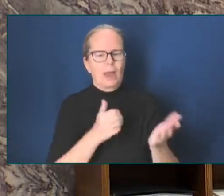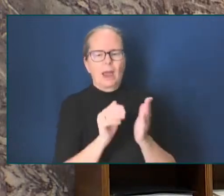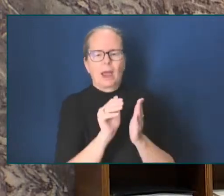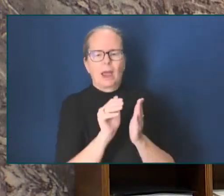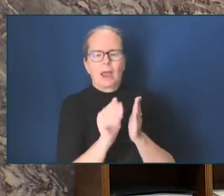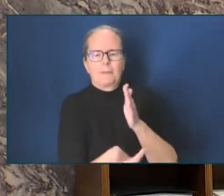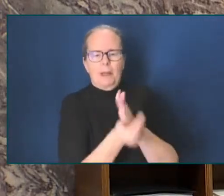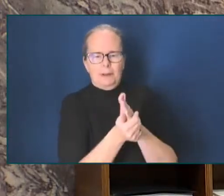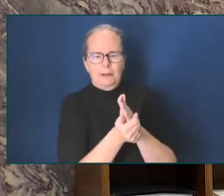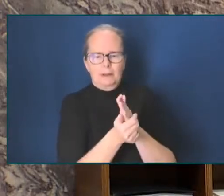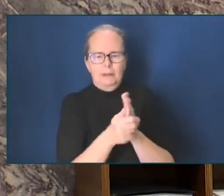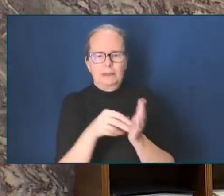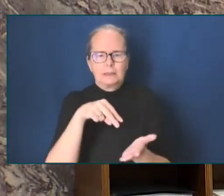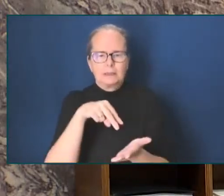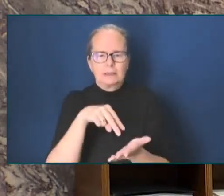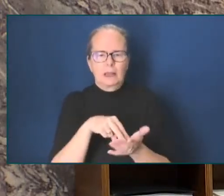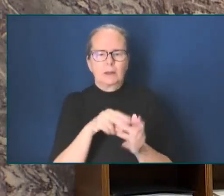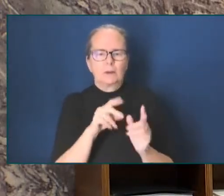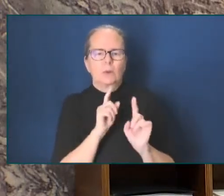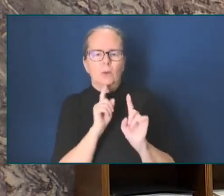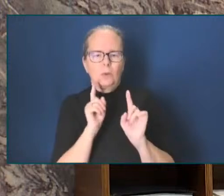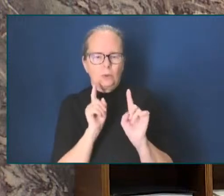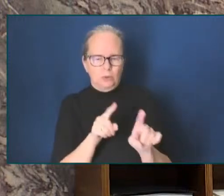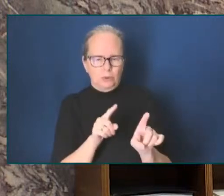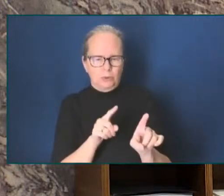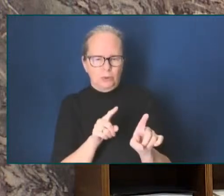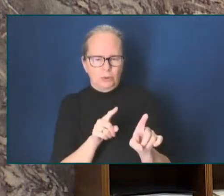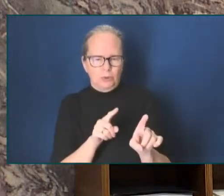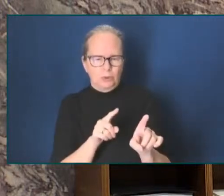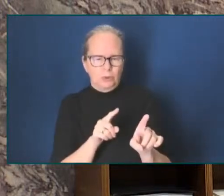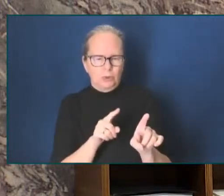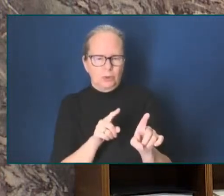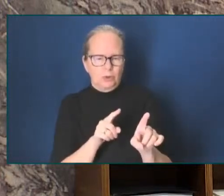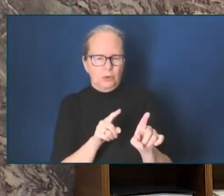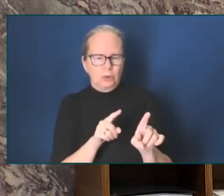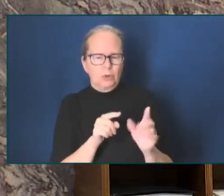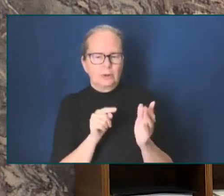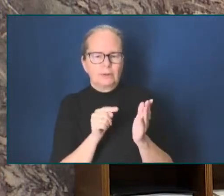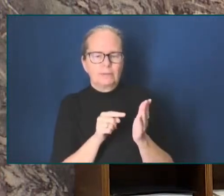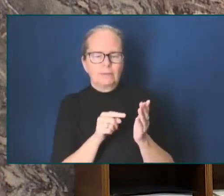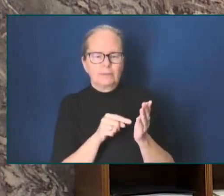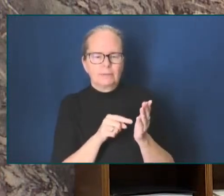deplorable and precedent-setting use of time allocation by government as witnessed in the House earlier this week.